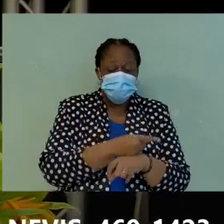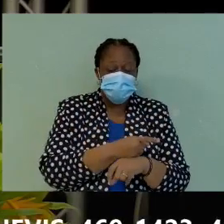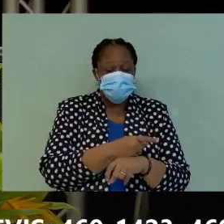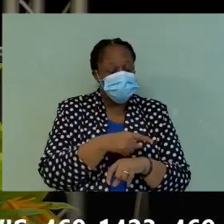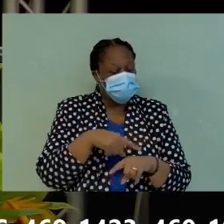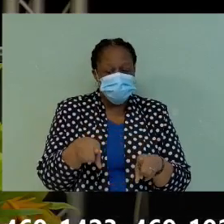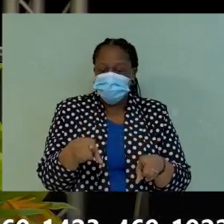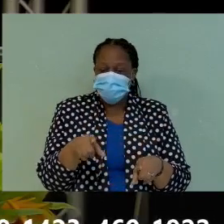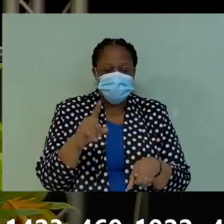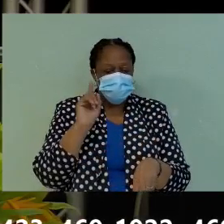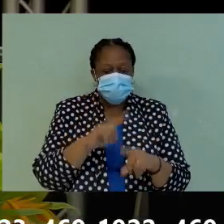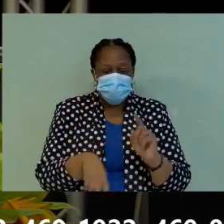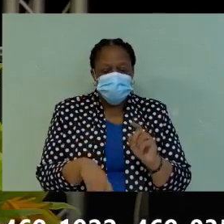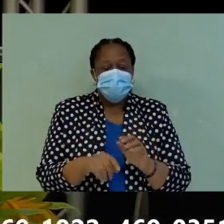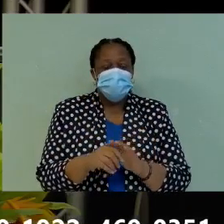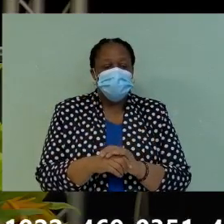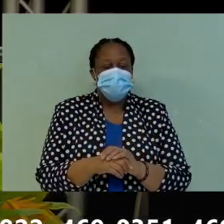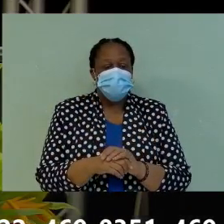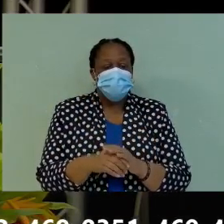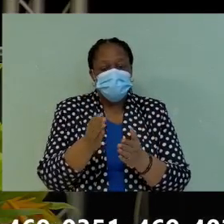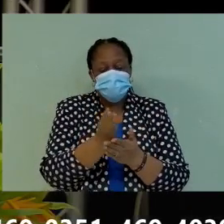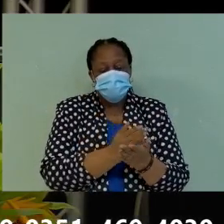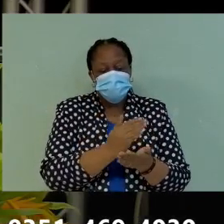couldn't. Part of the journey